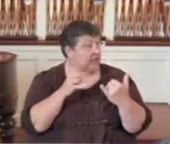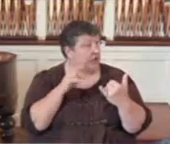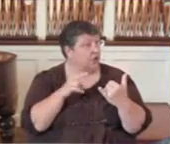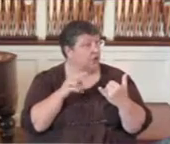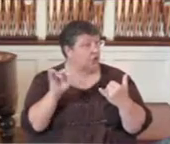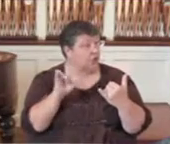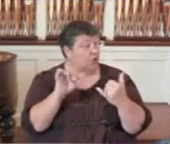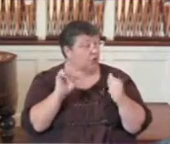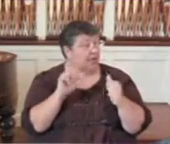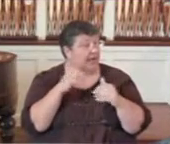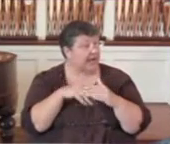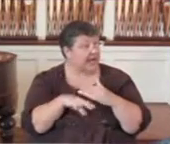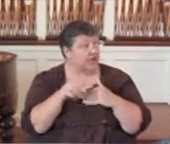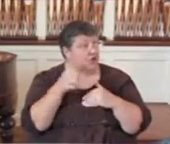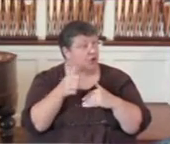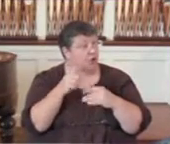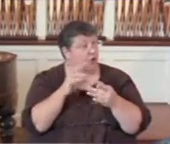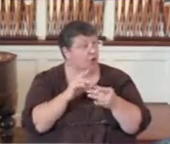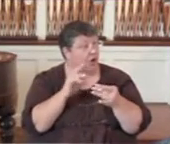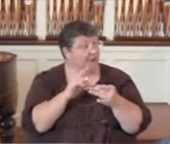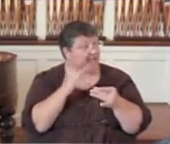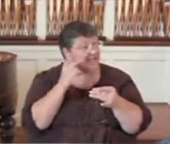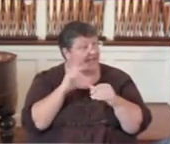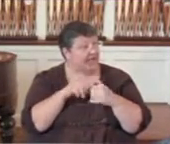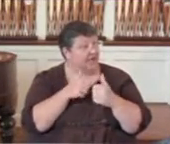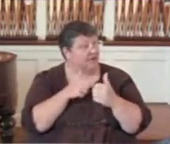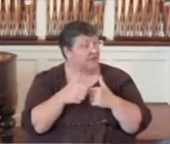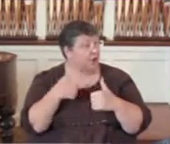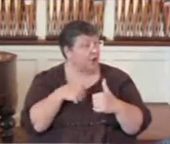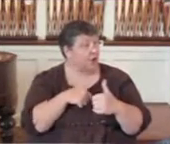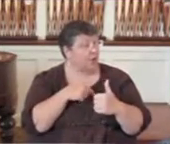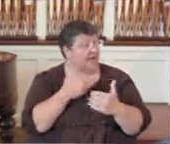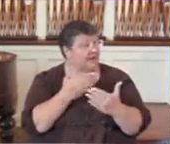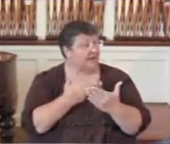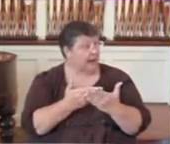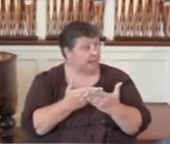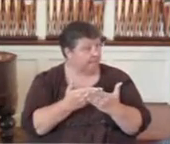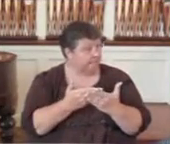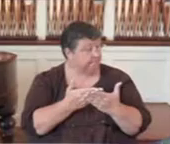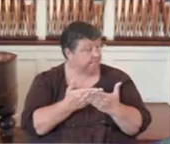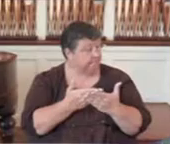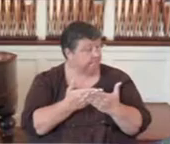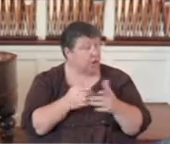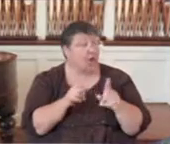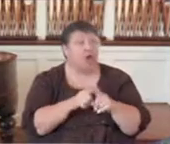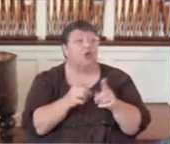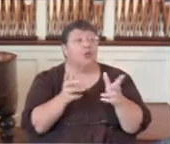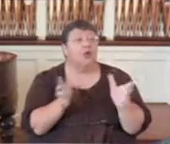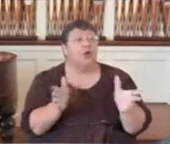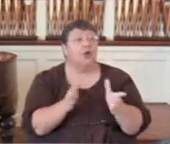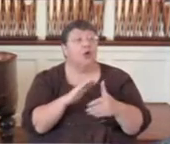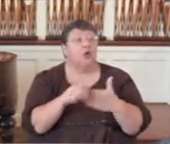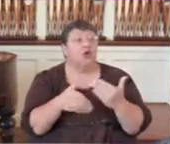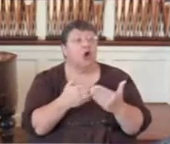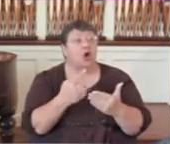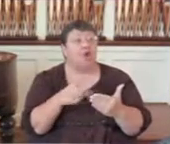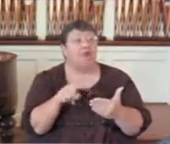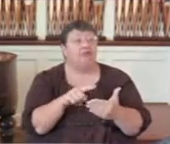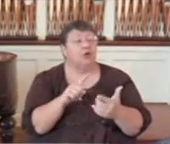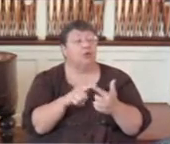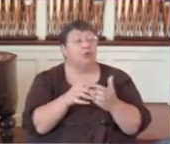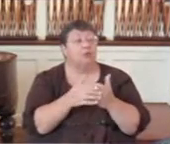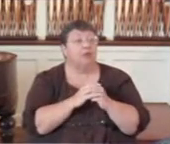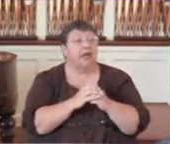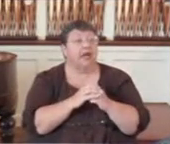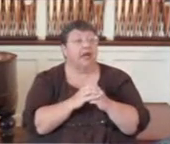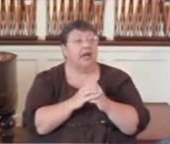side, can enter your own little comments to see how far we've come. And also, I just want to encourage all of you to pray for